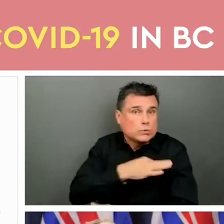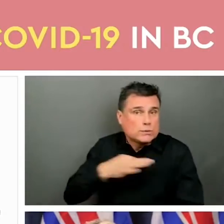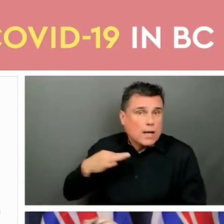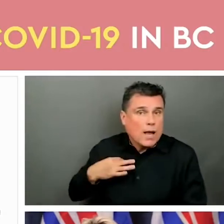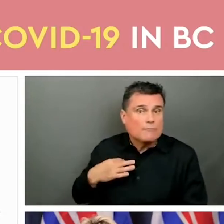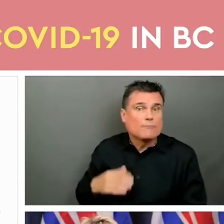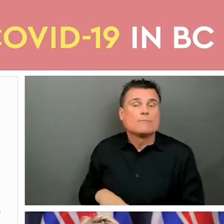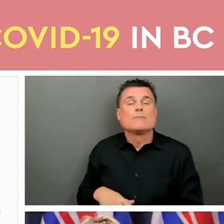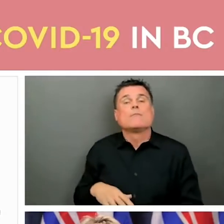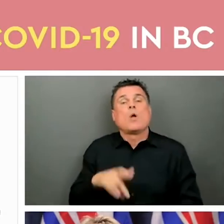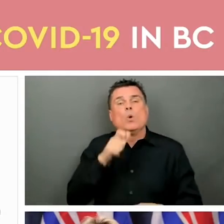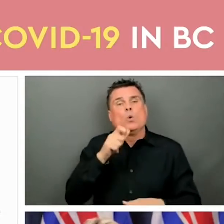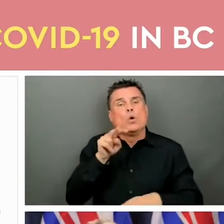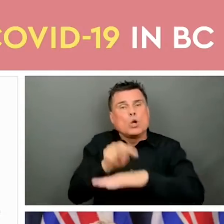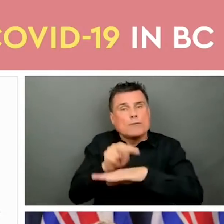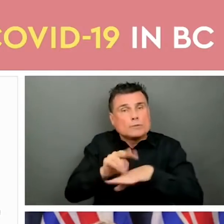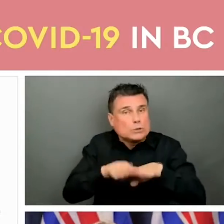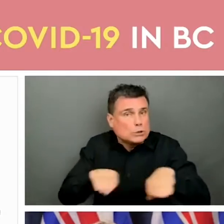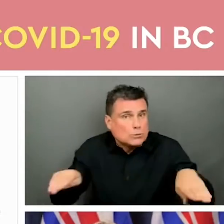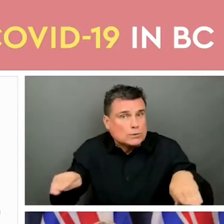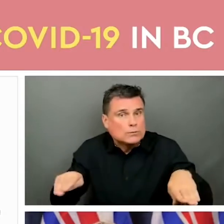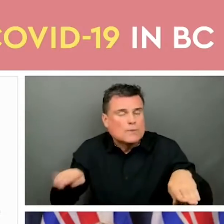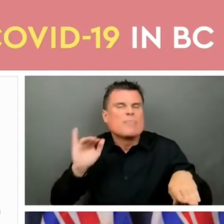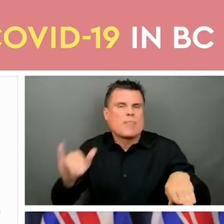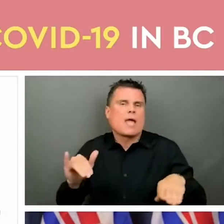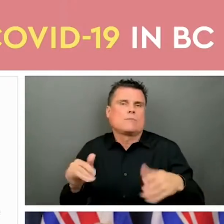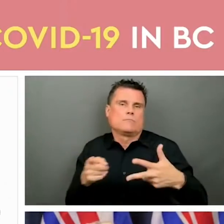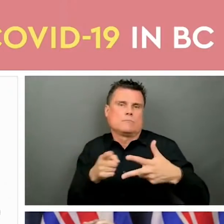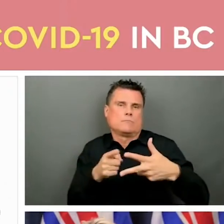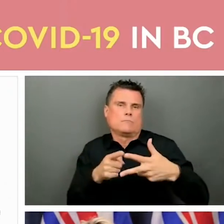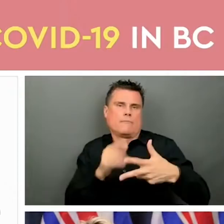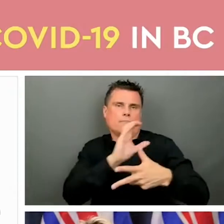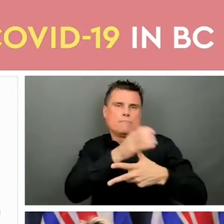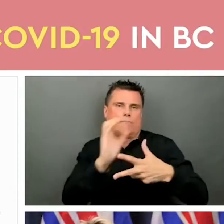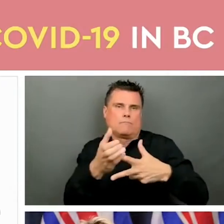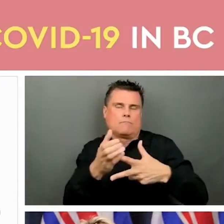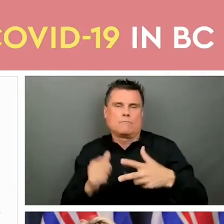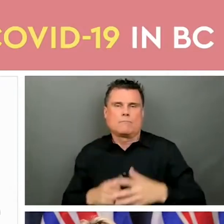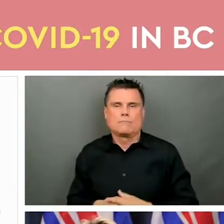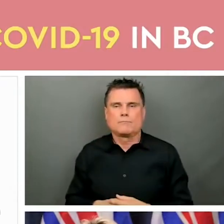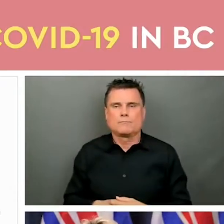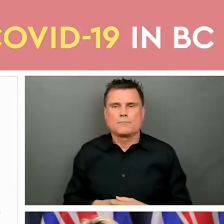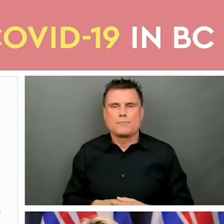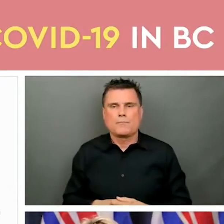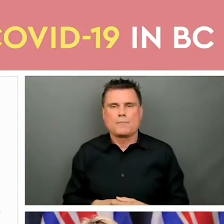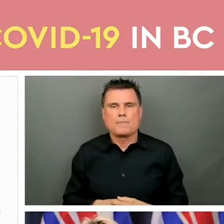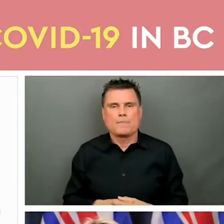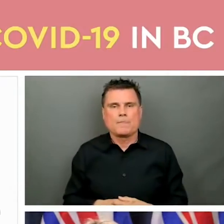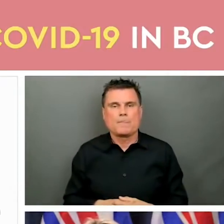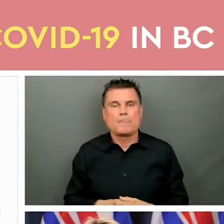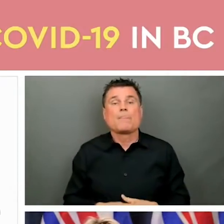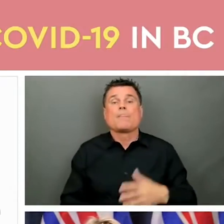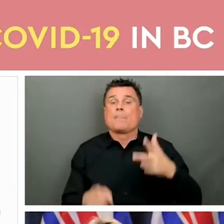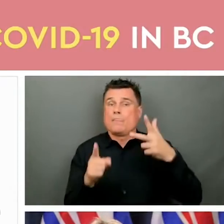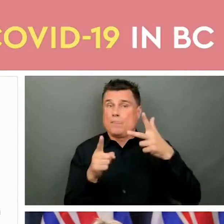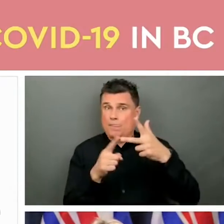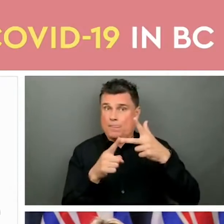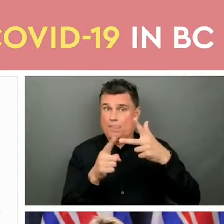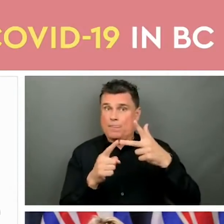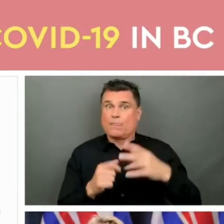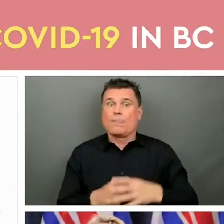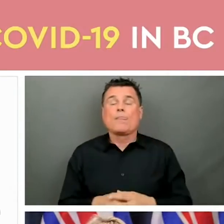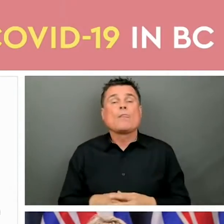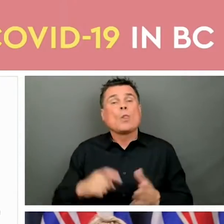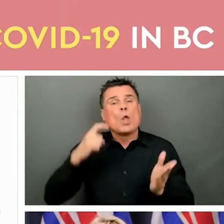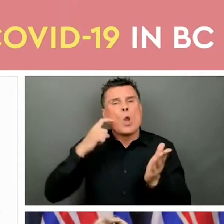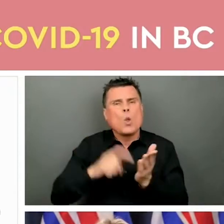responders, school-based, and childcare staff in the coming weeks. We will continue to use vaccine as part of our outbreak response, and that's